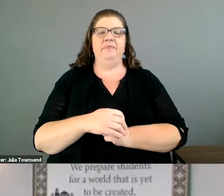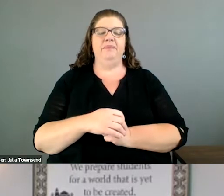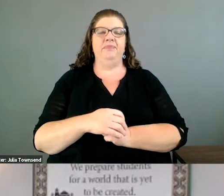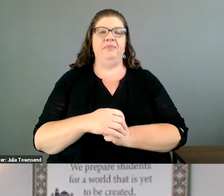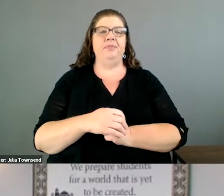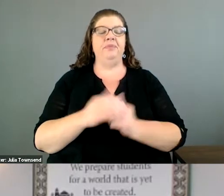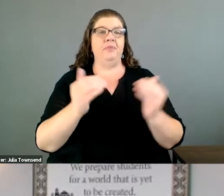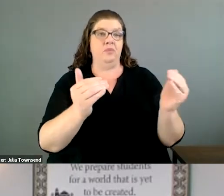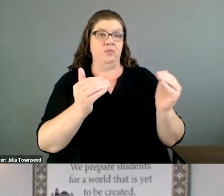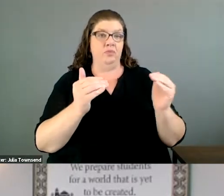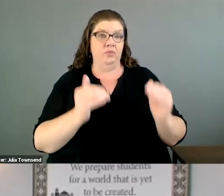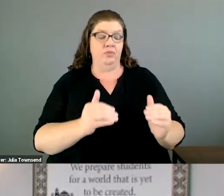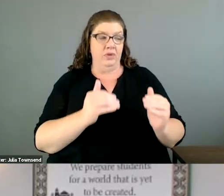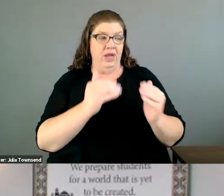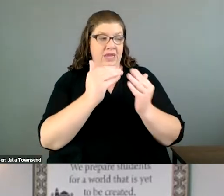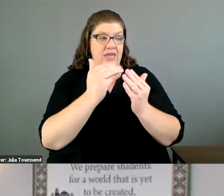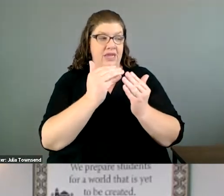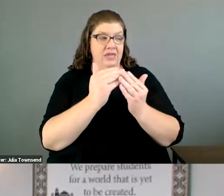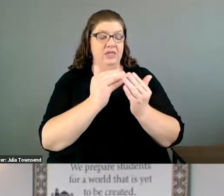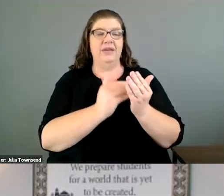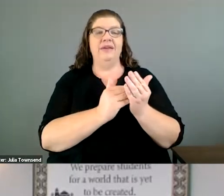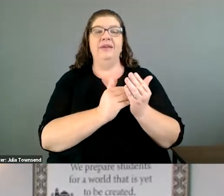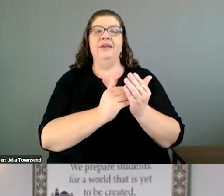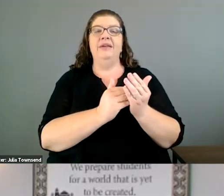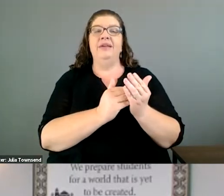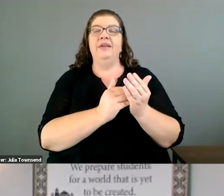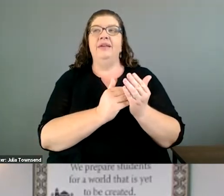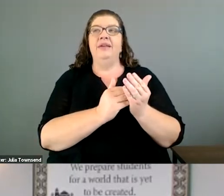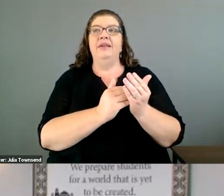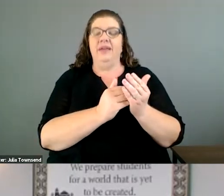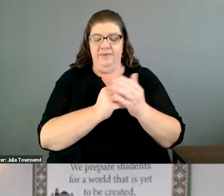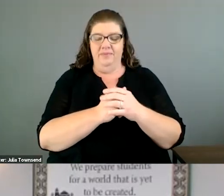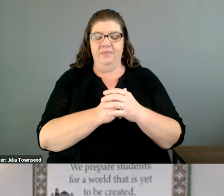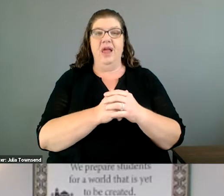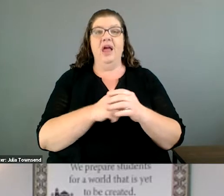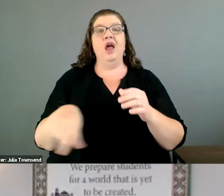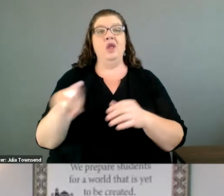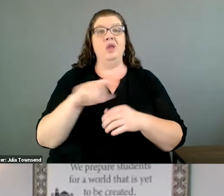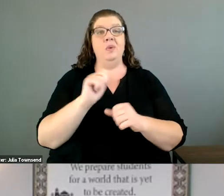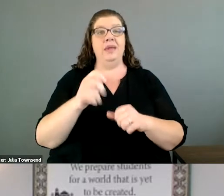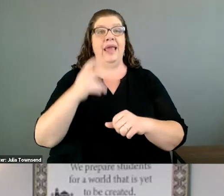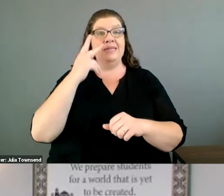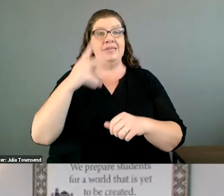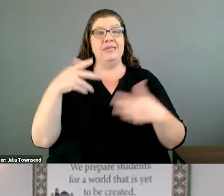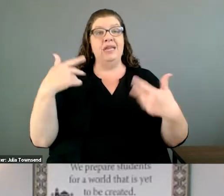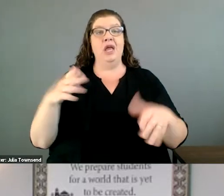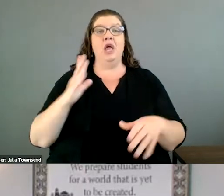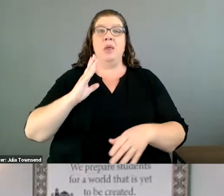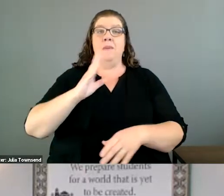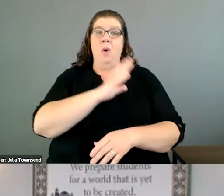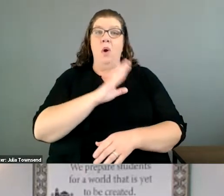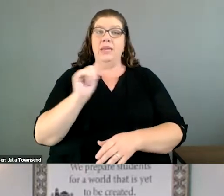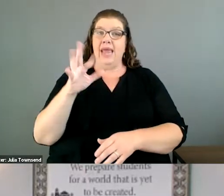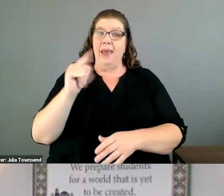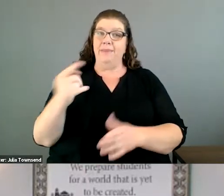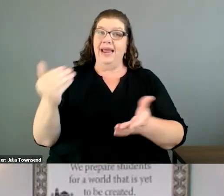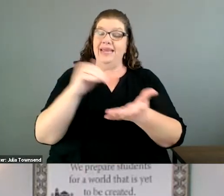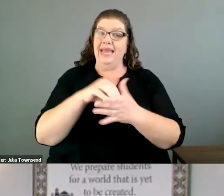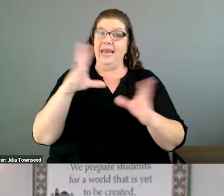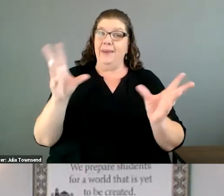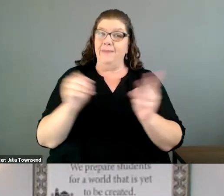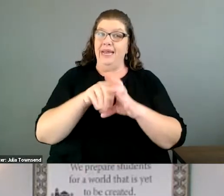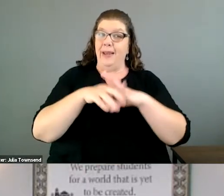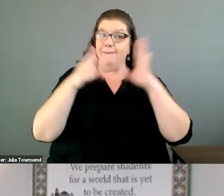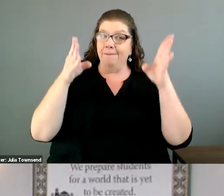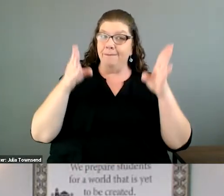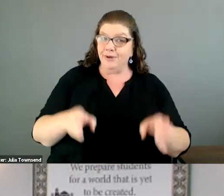Continuing on, yes. As you can see, the board and cabinet are once again meeting in person, and the public